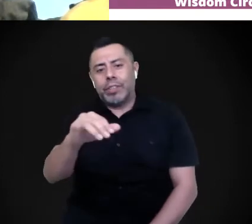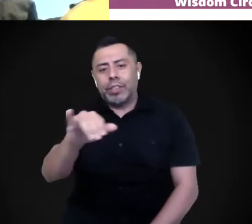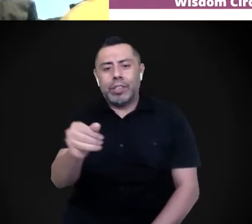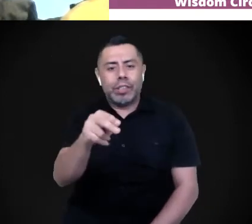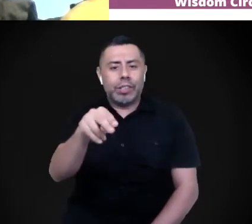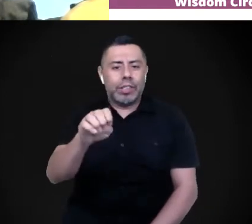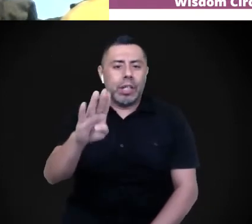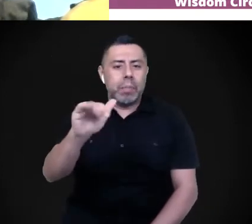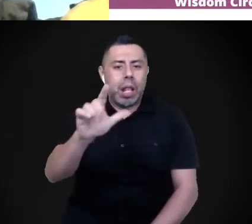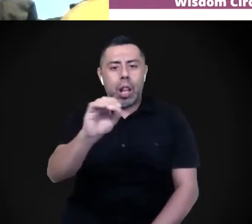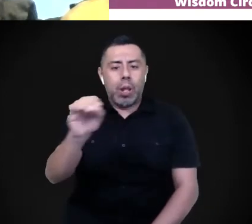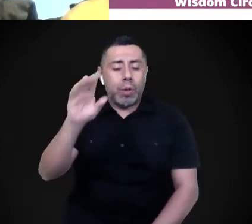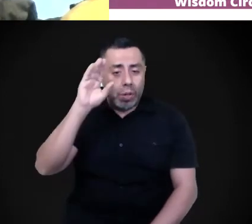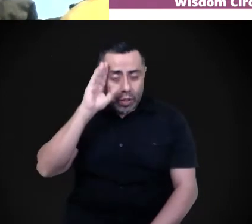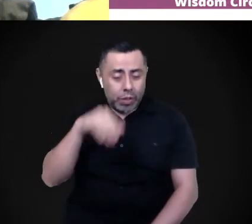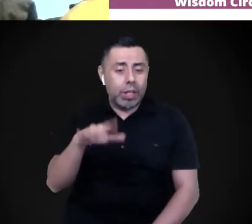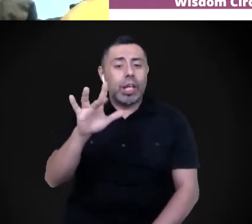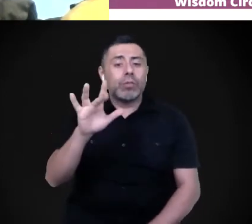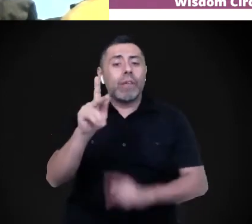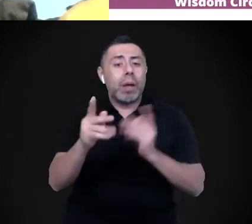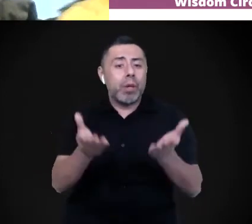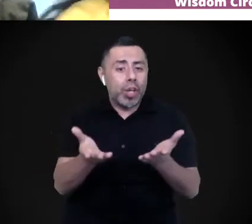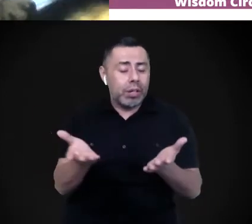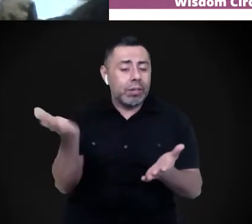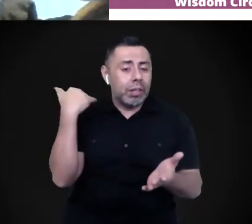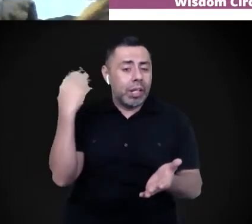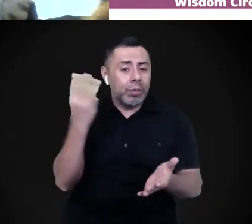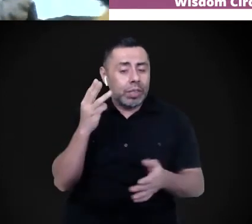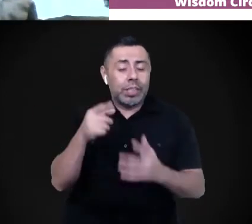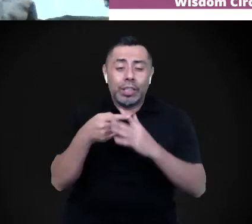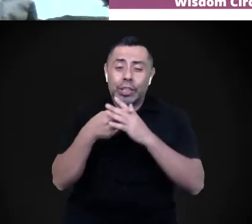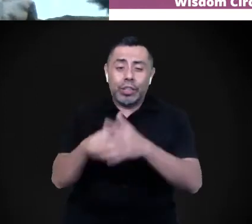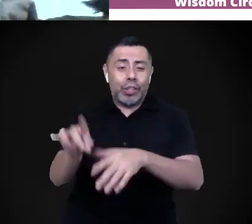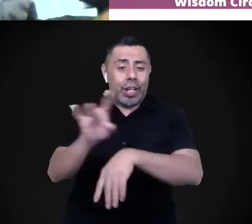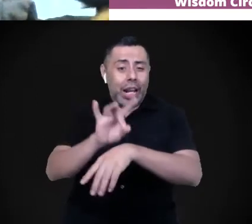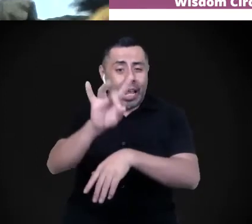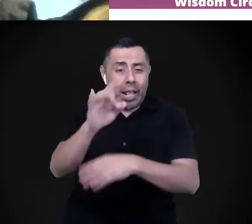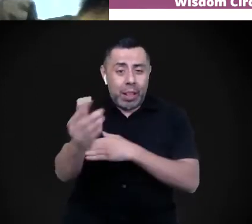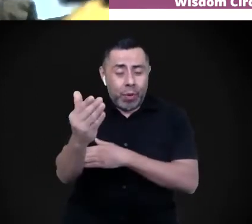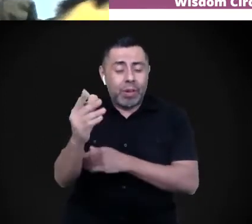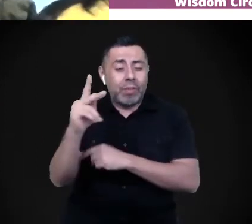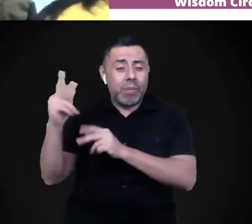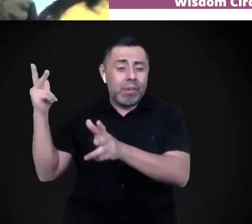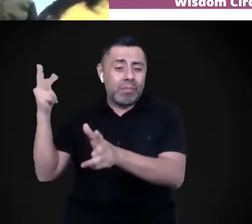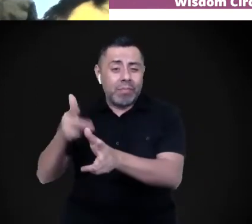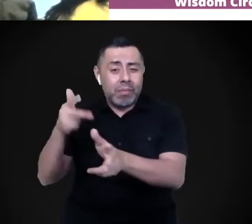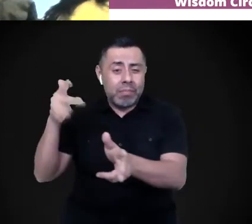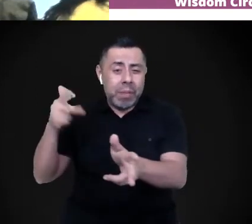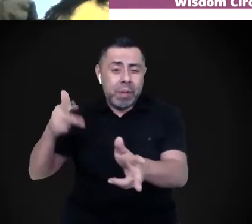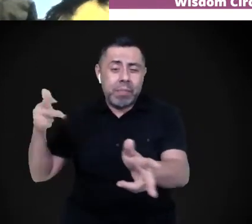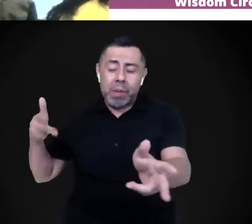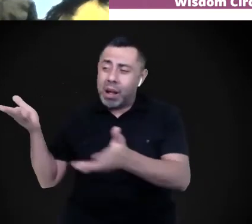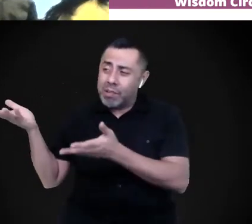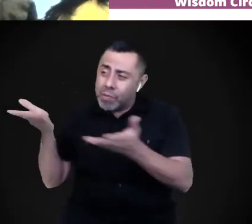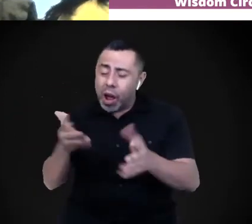Wednesday throughout the day, starting at 8:00 in the morning. We had all these trucks, a bunch of supplies. And you know